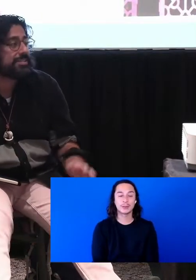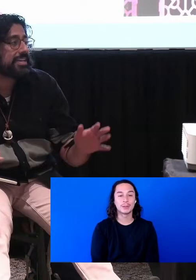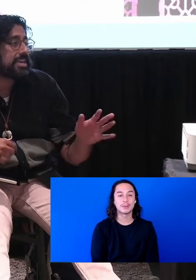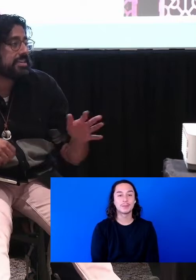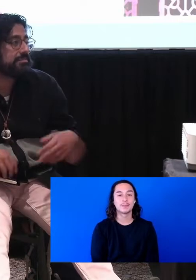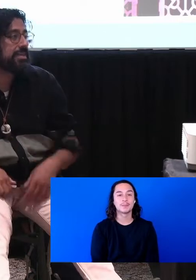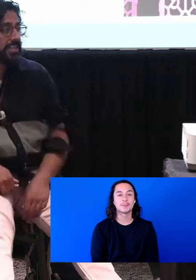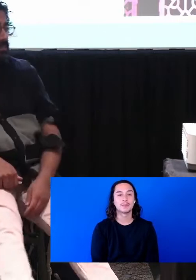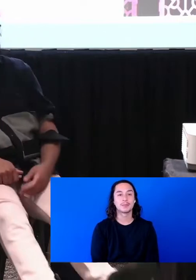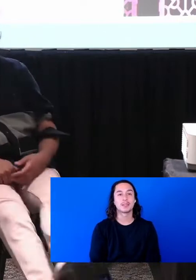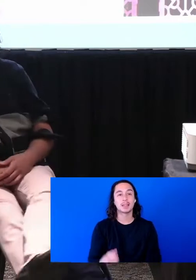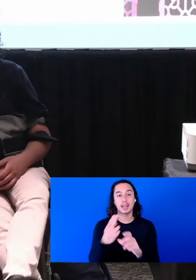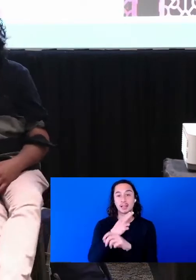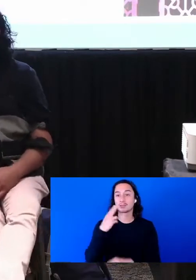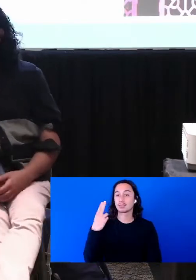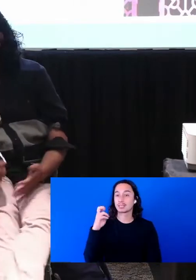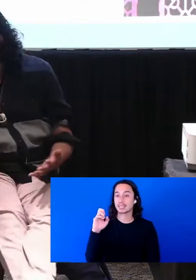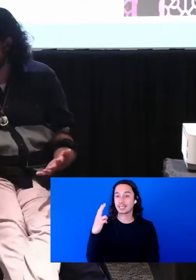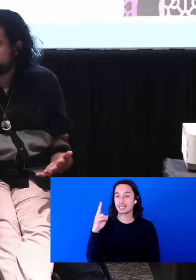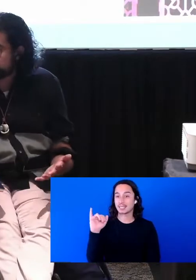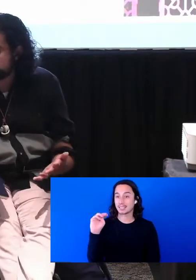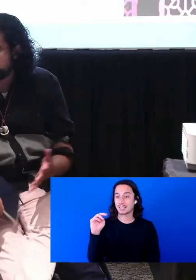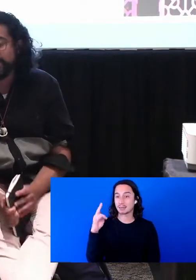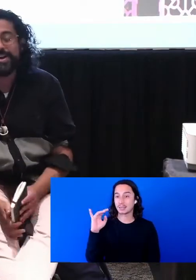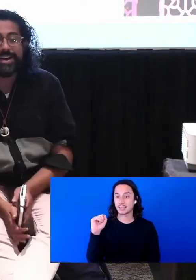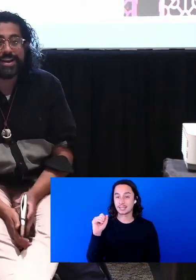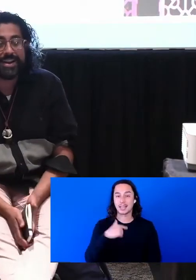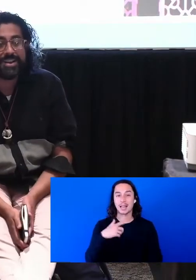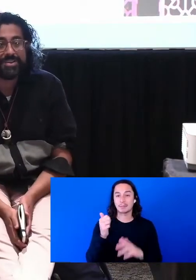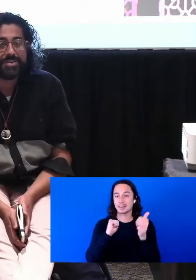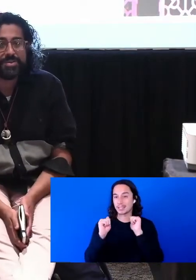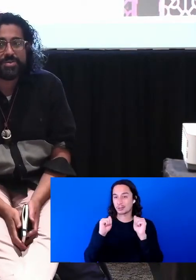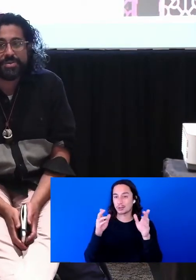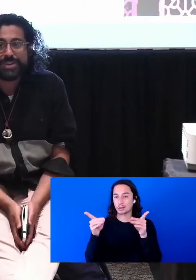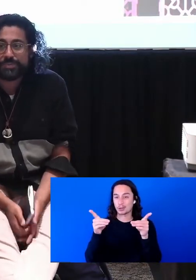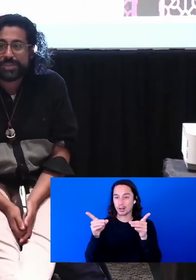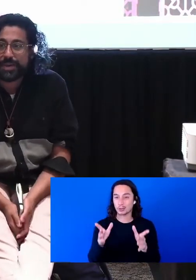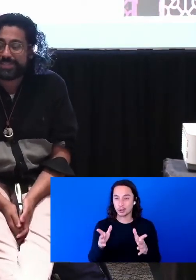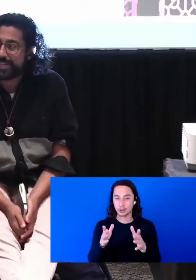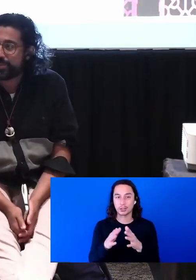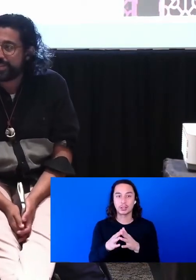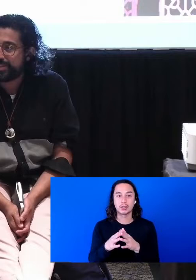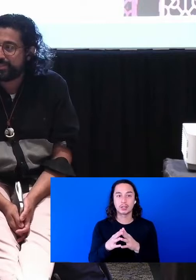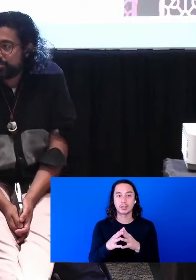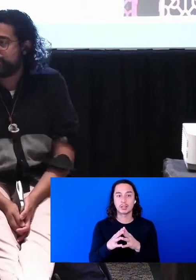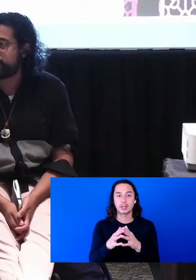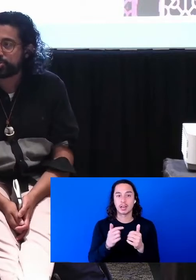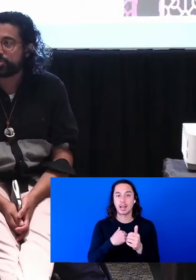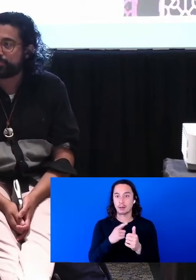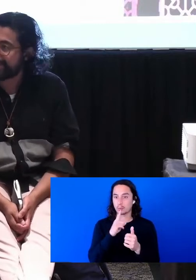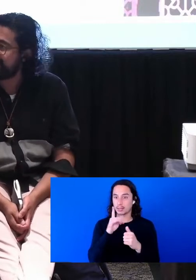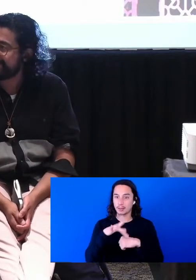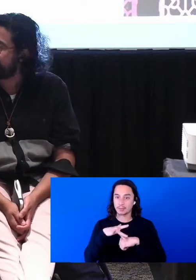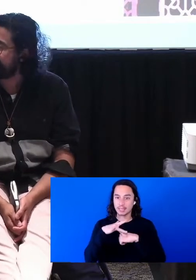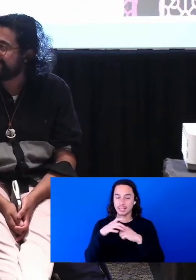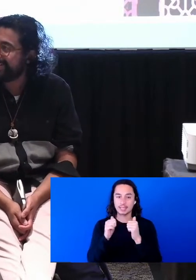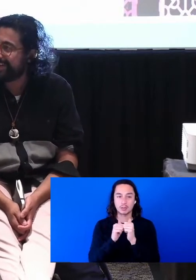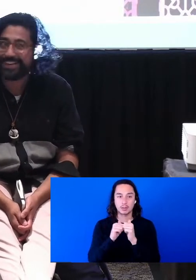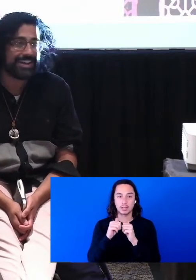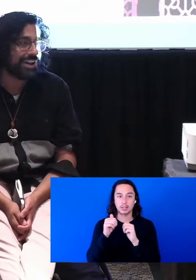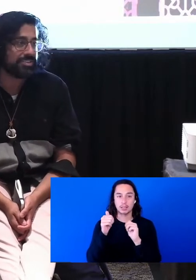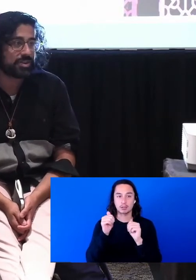I use he, him, his pronouns. I'm a theater director who is pretty obsessed with the dramaturgical